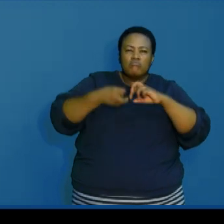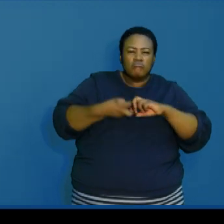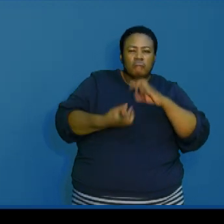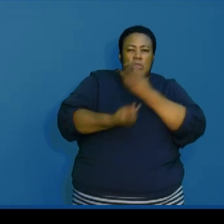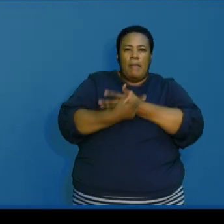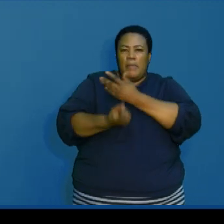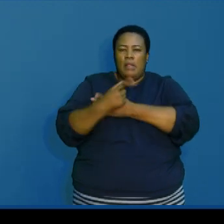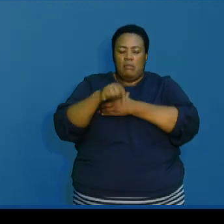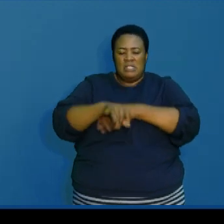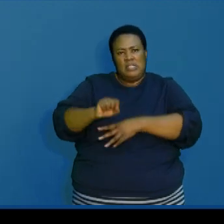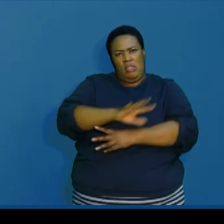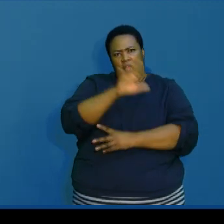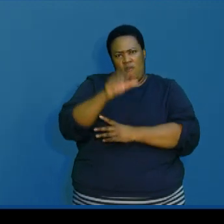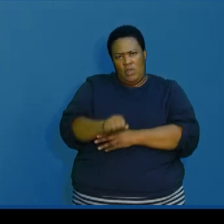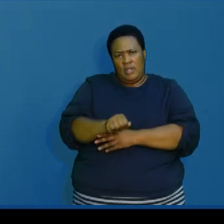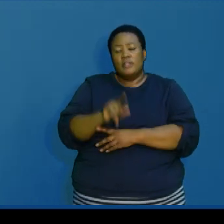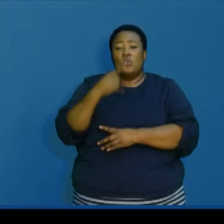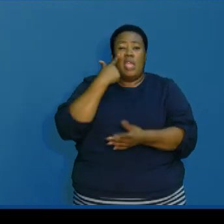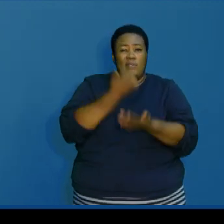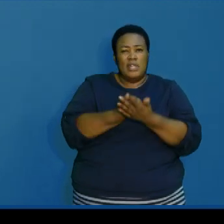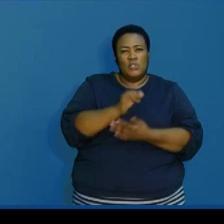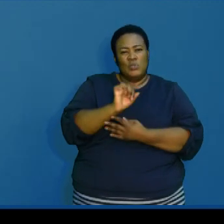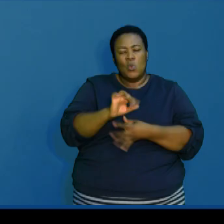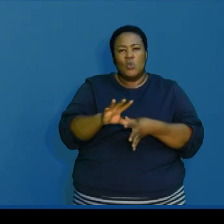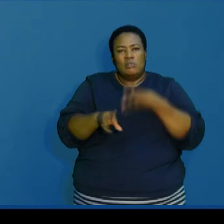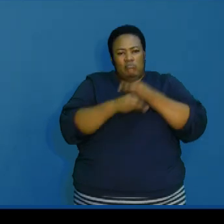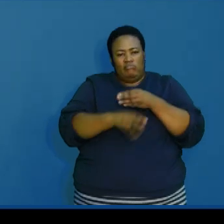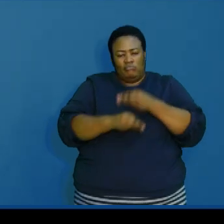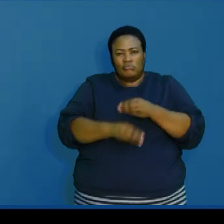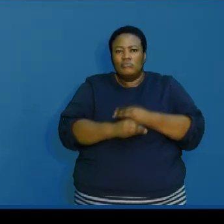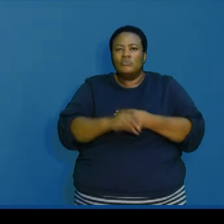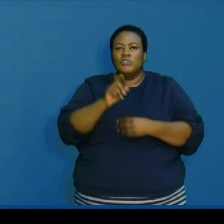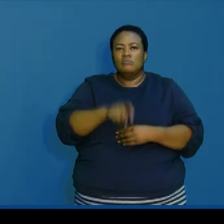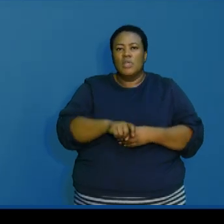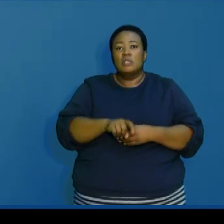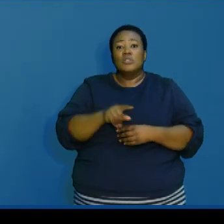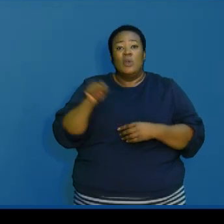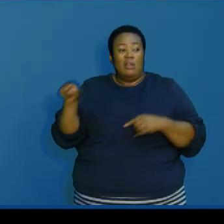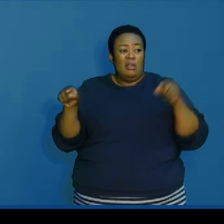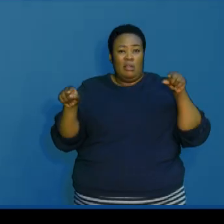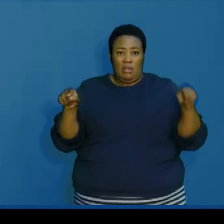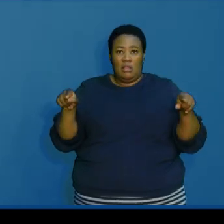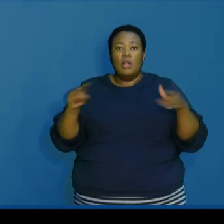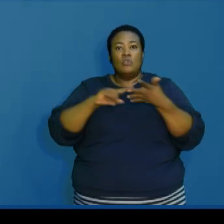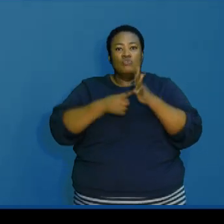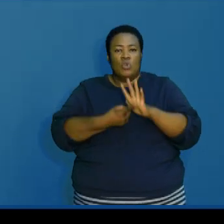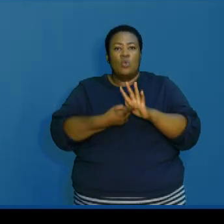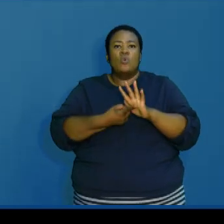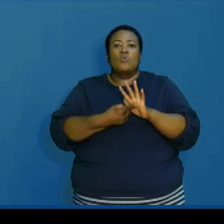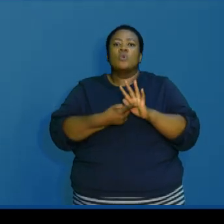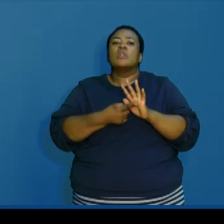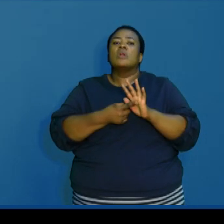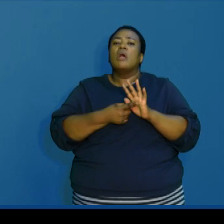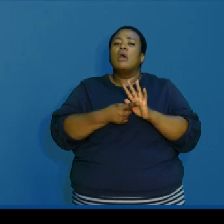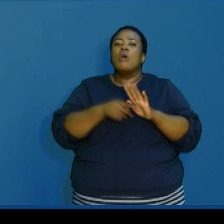evidence to your explanation. Tammy and Isabel prove that different races can work together. So there's